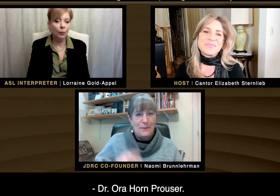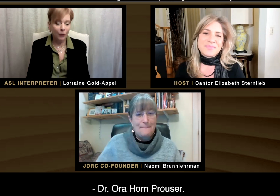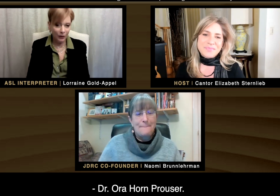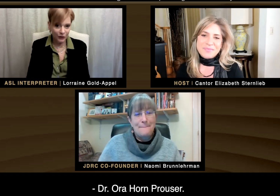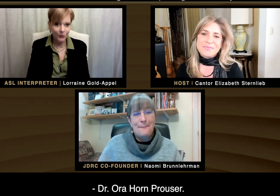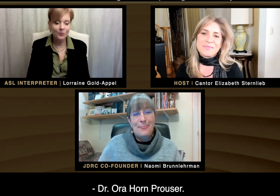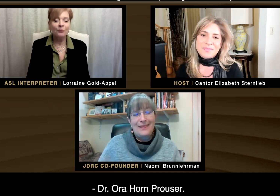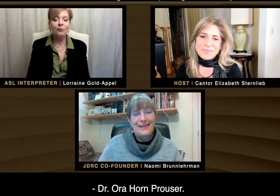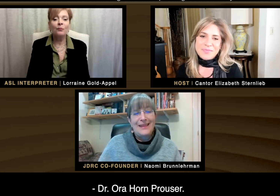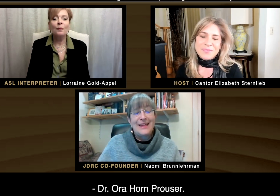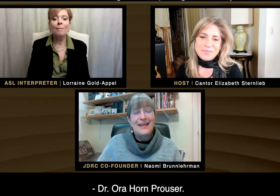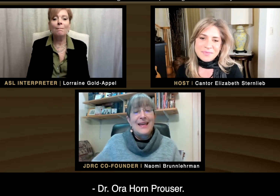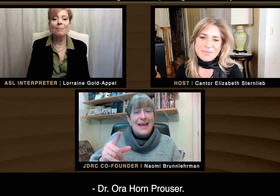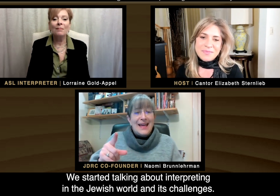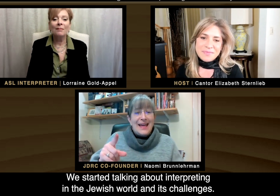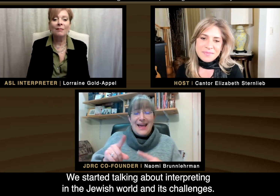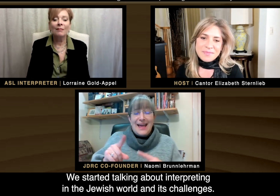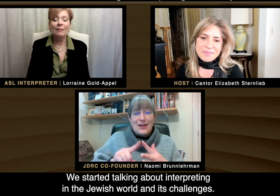Dr. Aura Prowser.